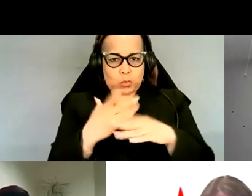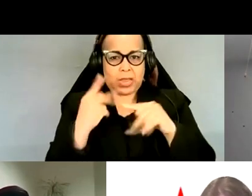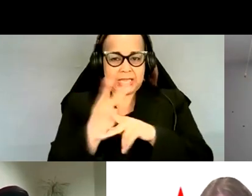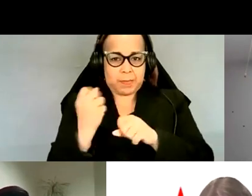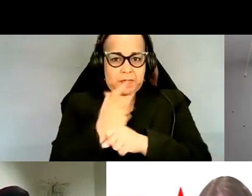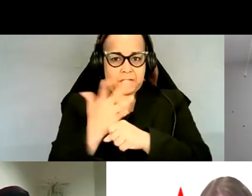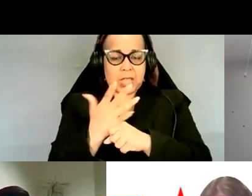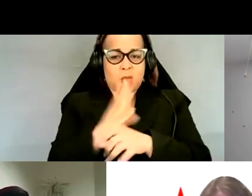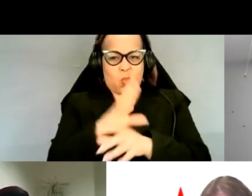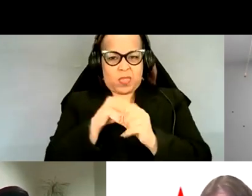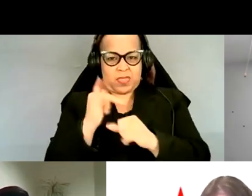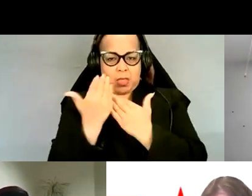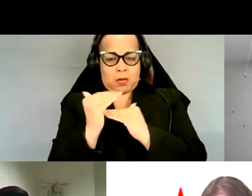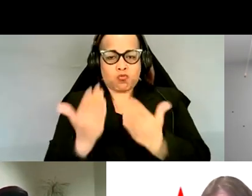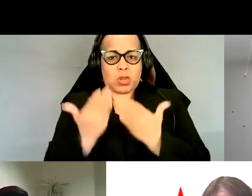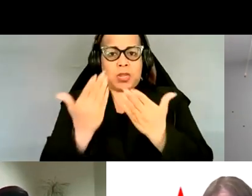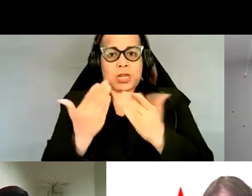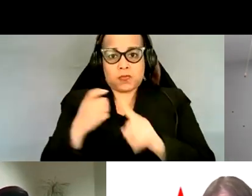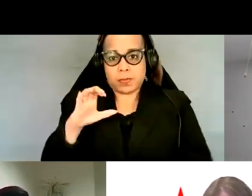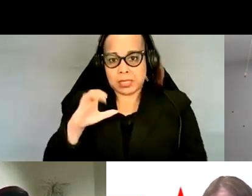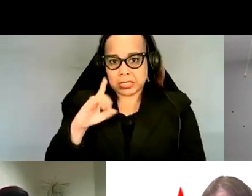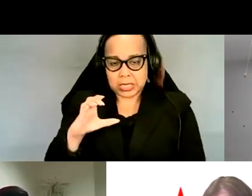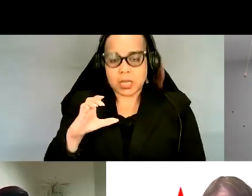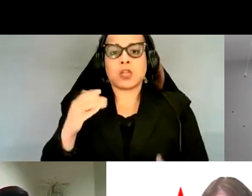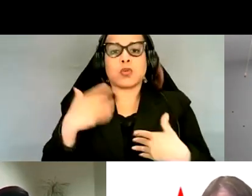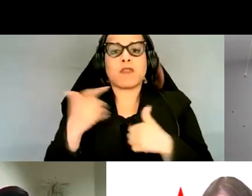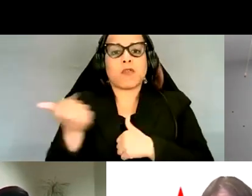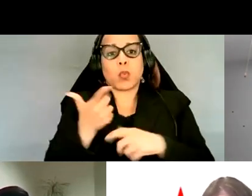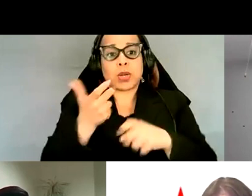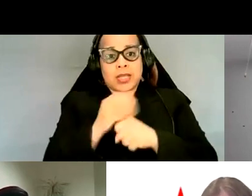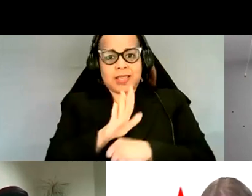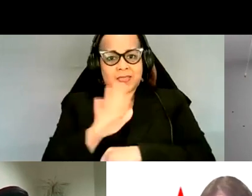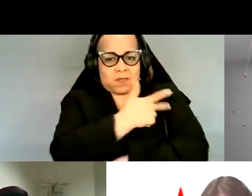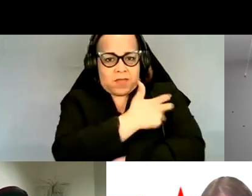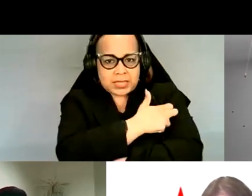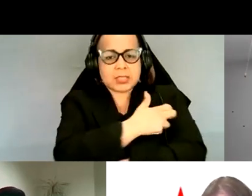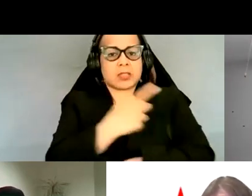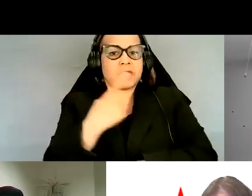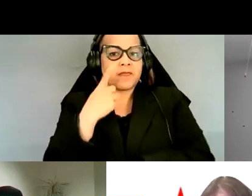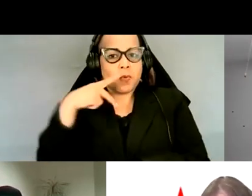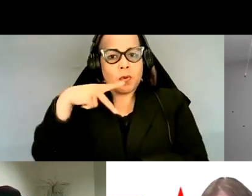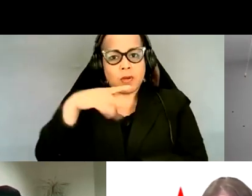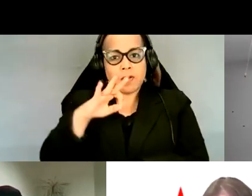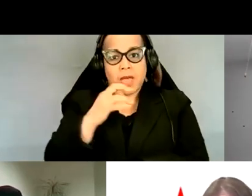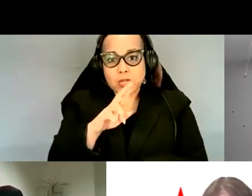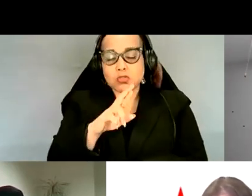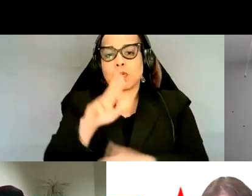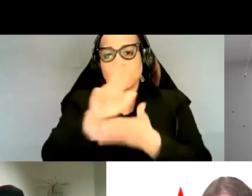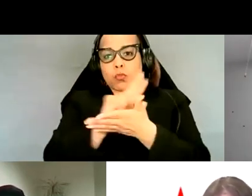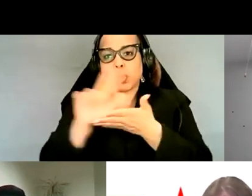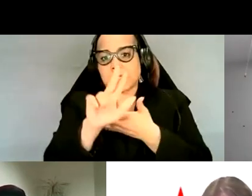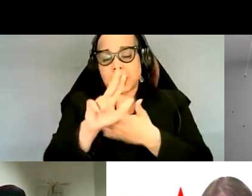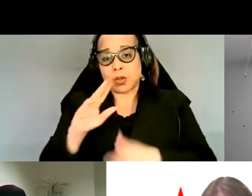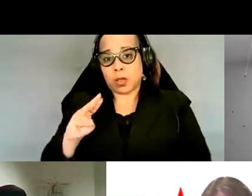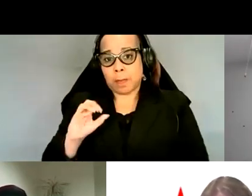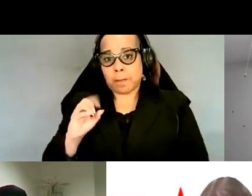the recommendations of the CDC to have everybody getting their vaccines every, for Pfizer 3 weeks later, and for Moderna,